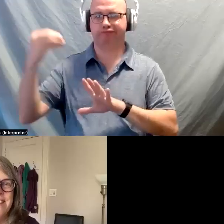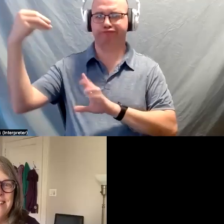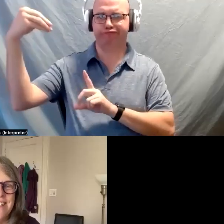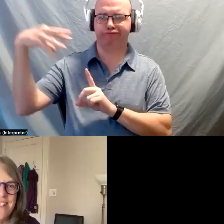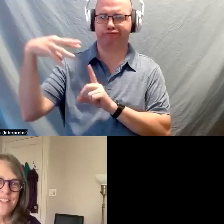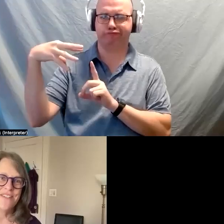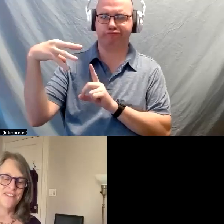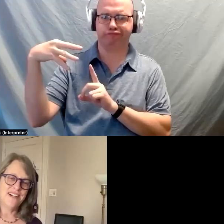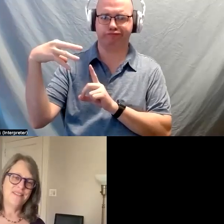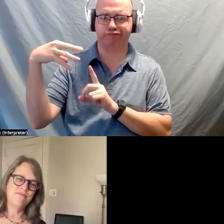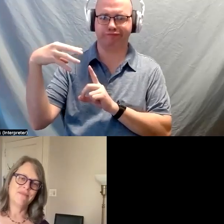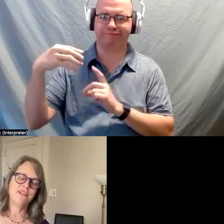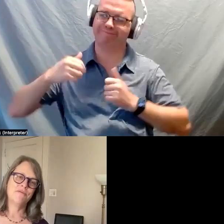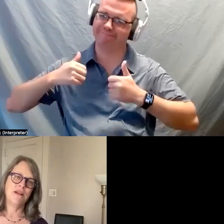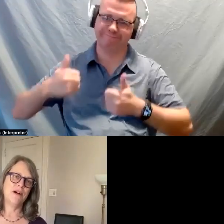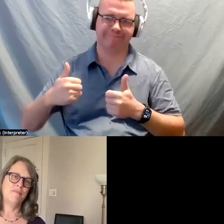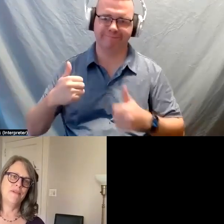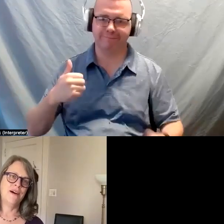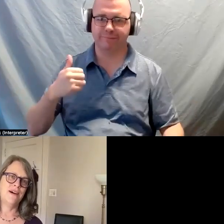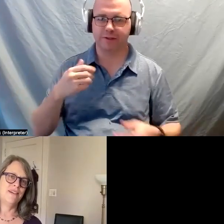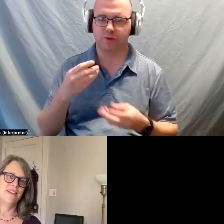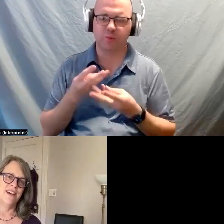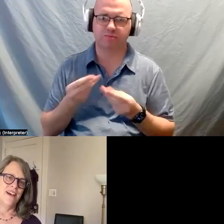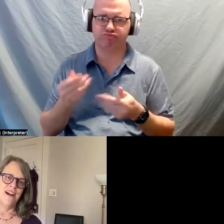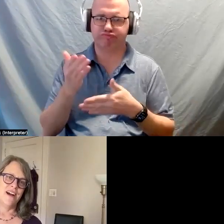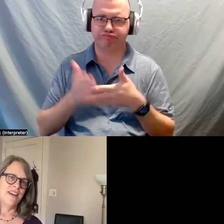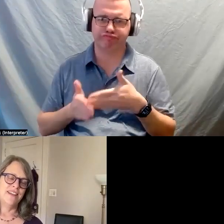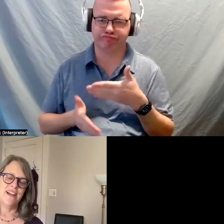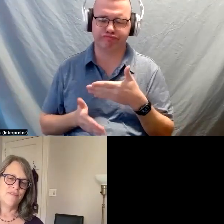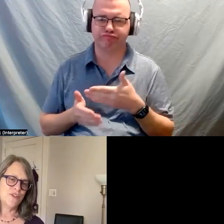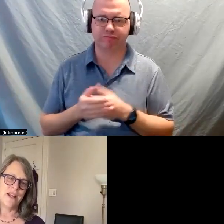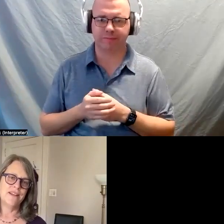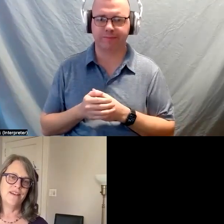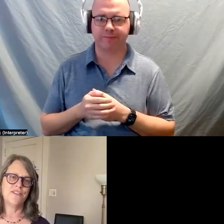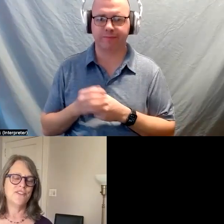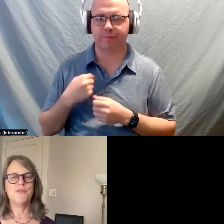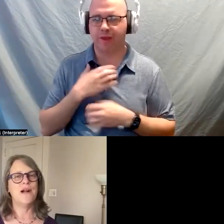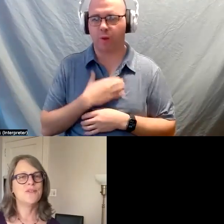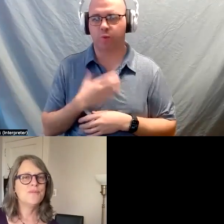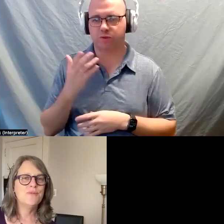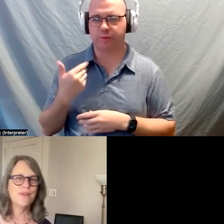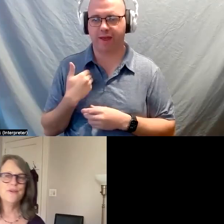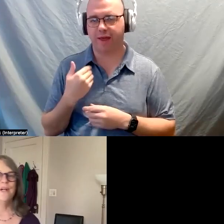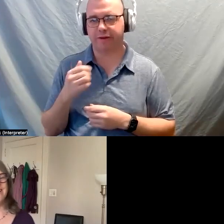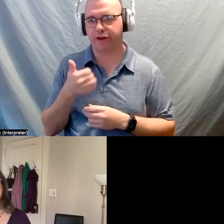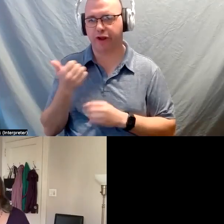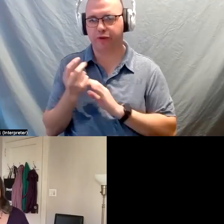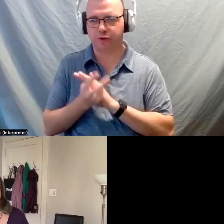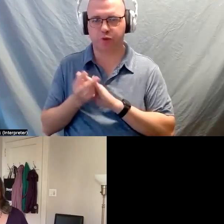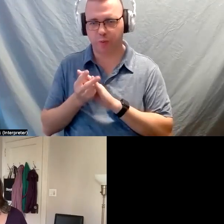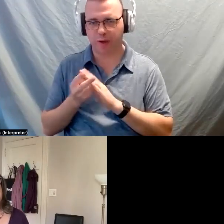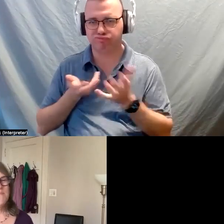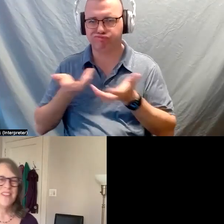again to wrap up. I wish we had another 2 hours to be with you,